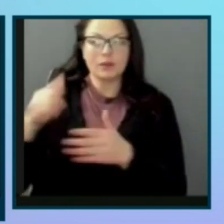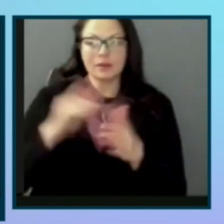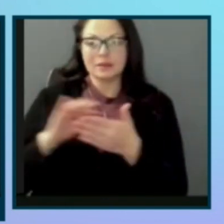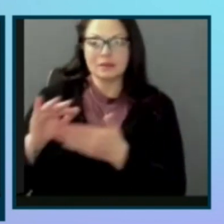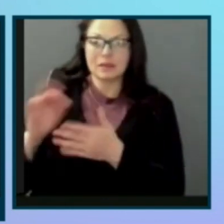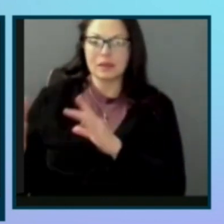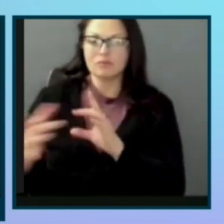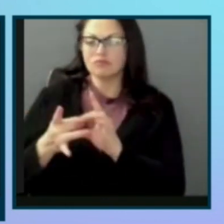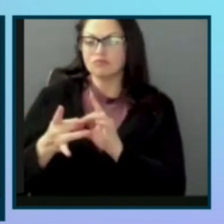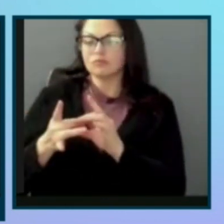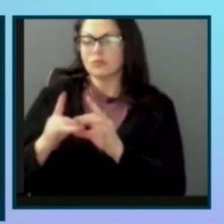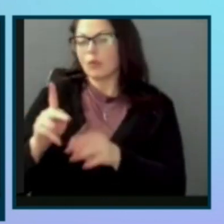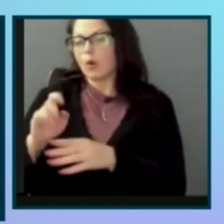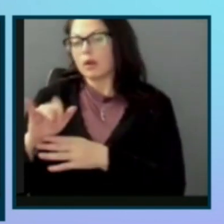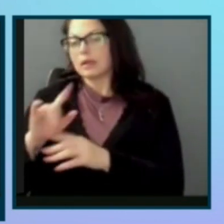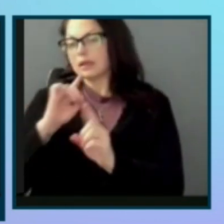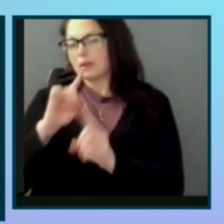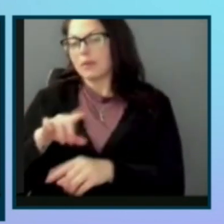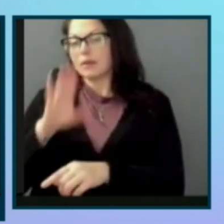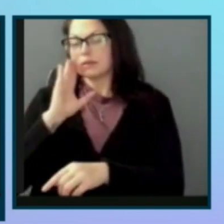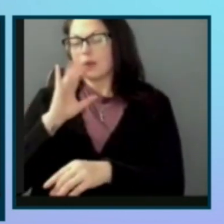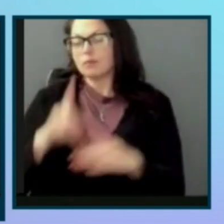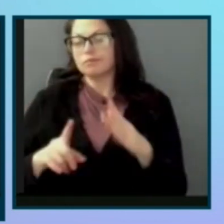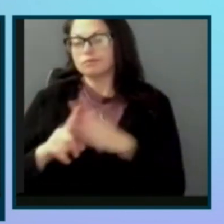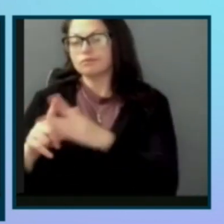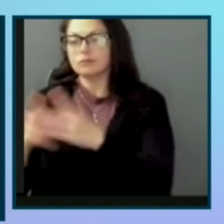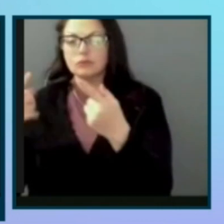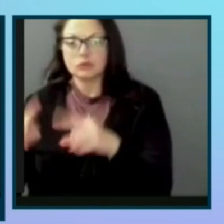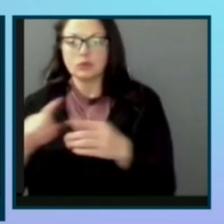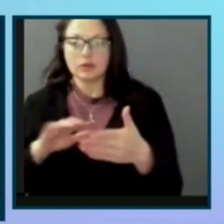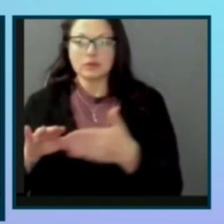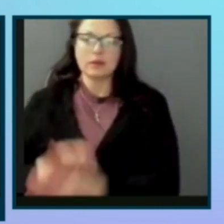of different key commands that would come up during the study.